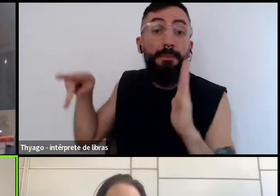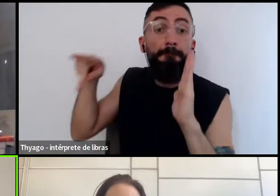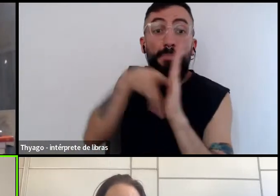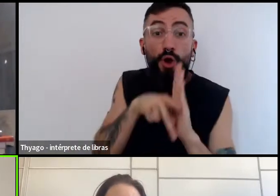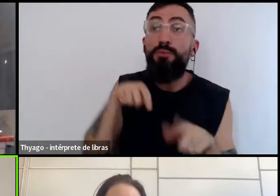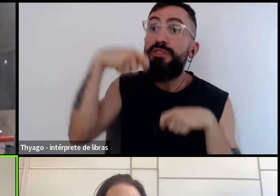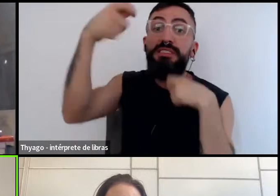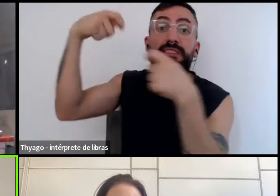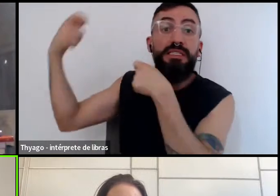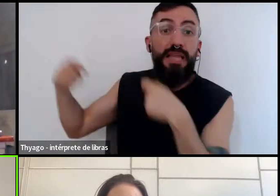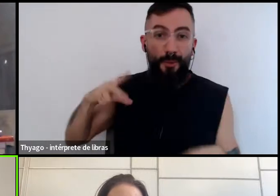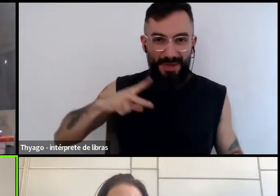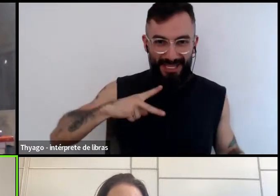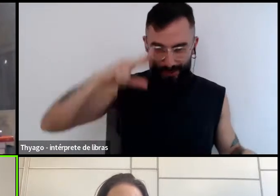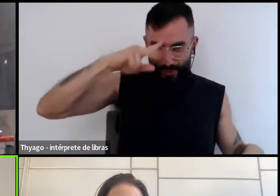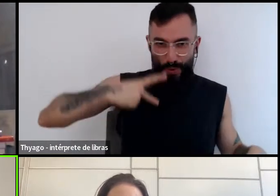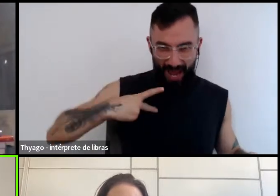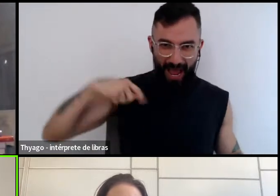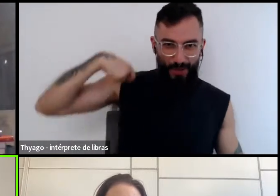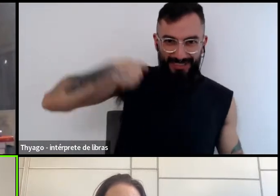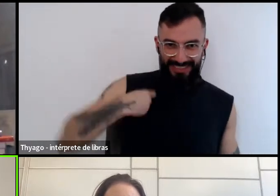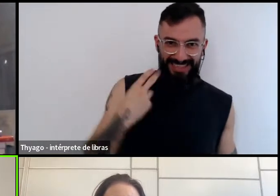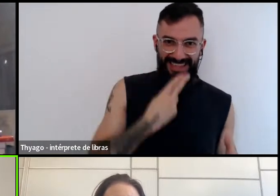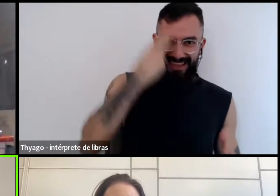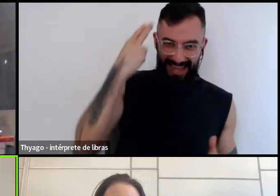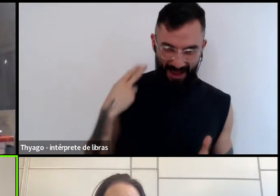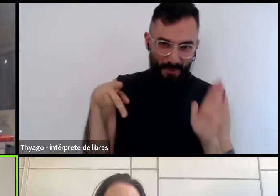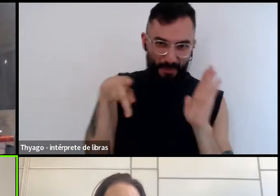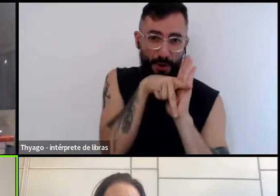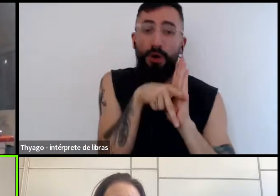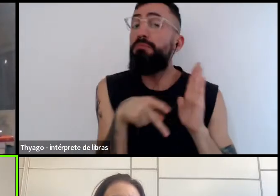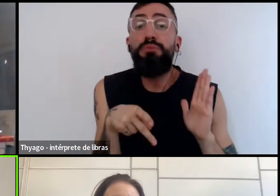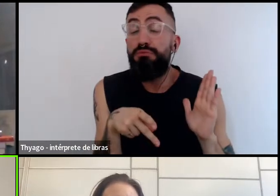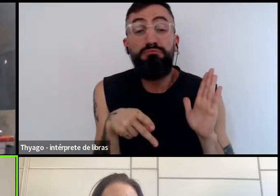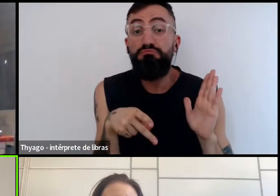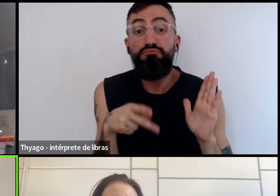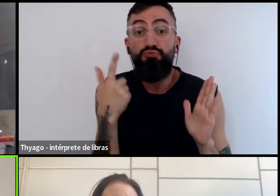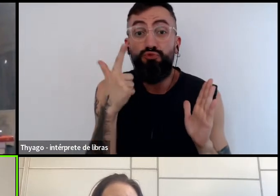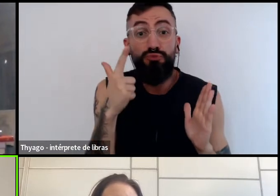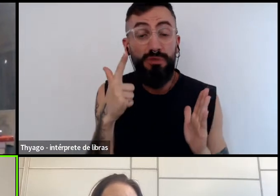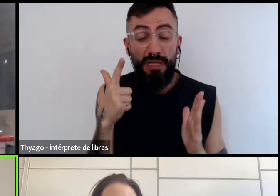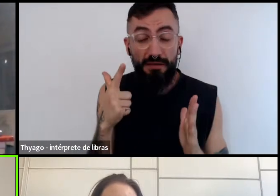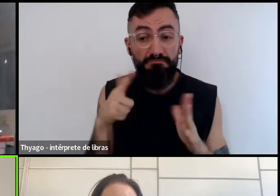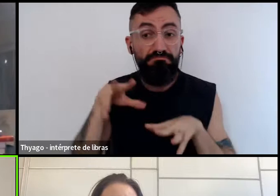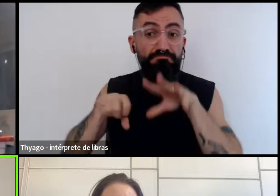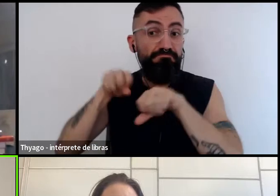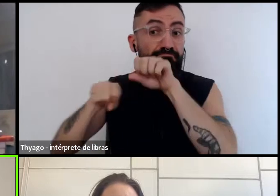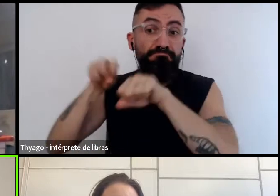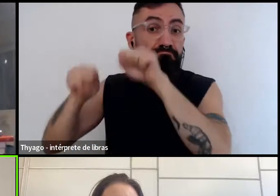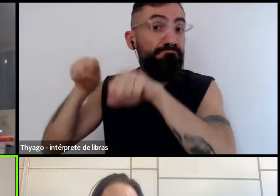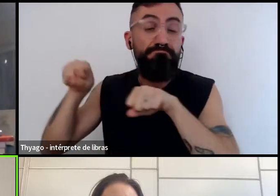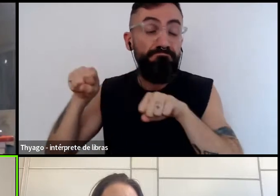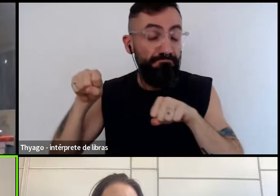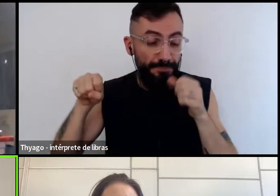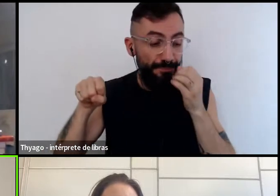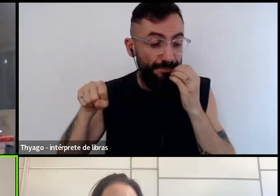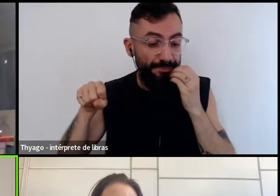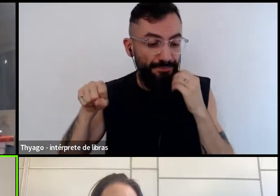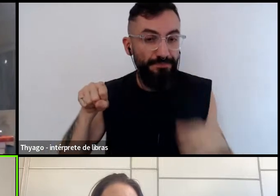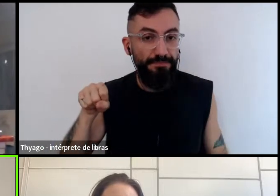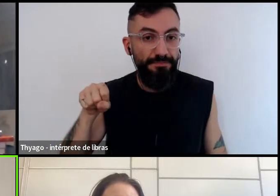personal signs, name signs, that's the way call it.